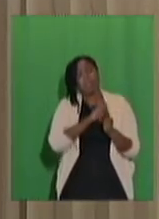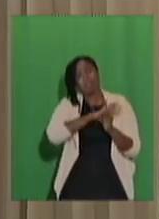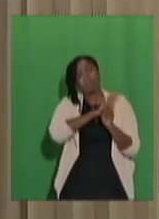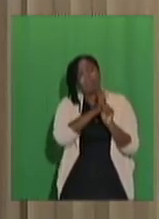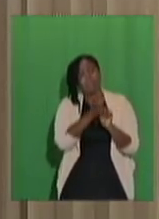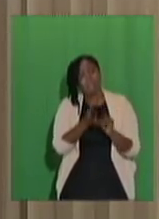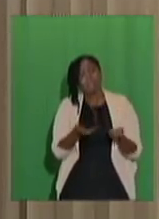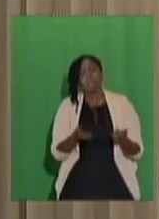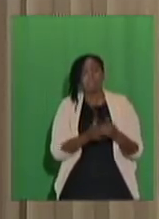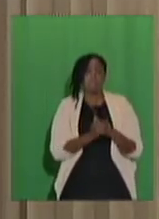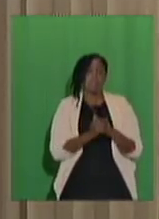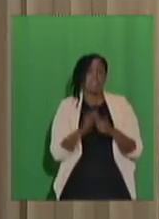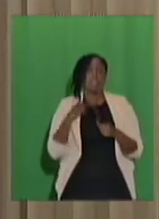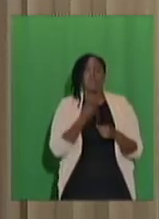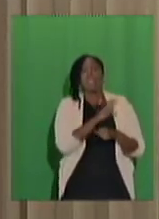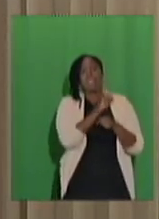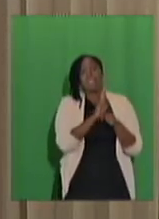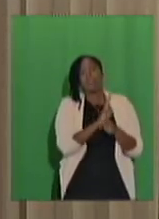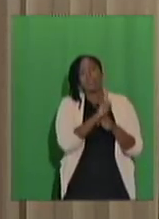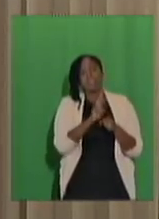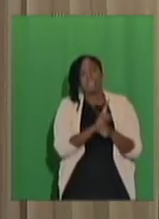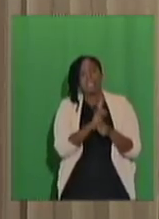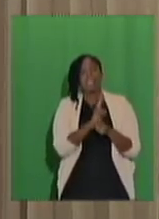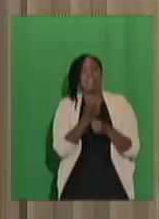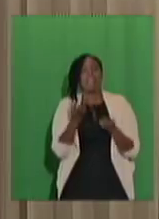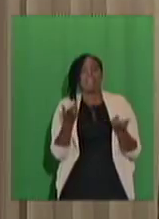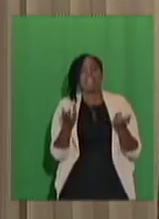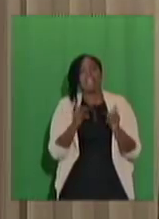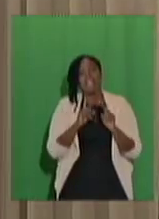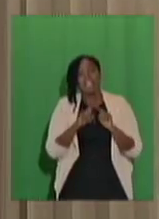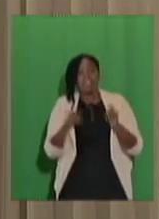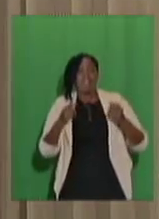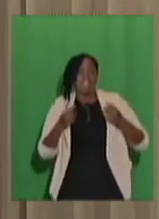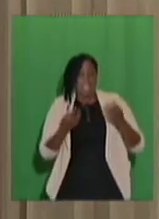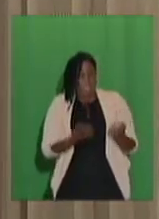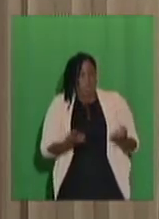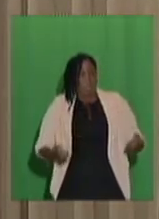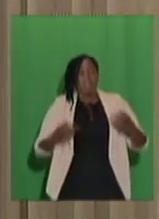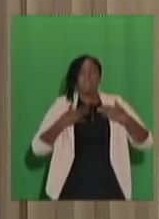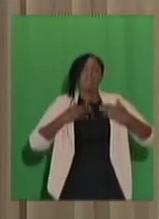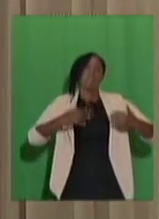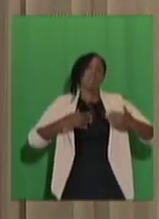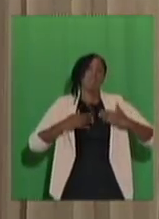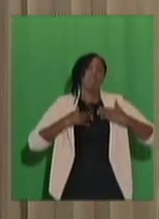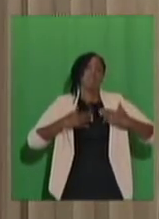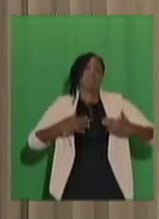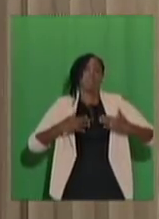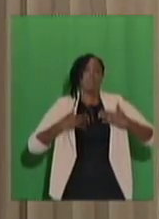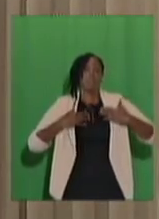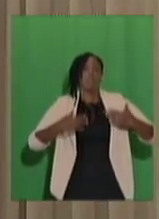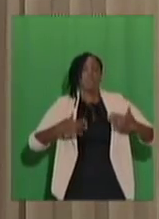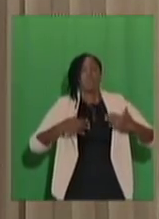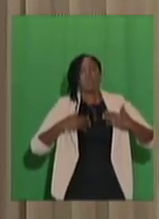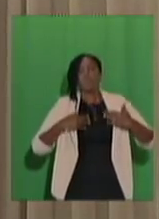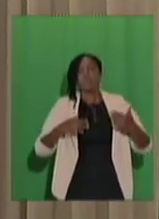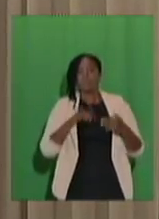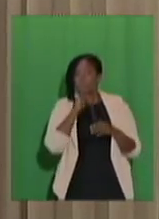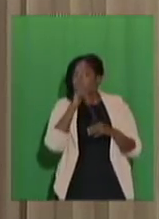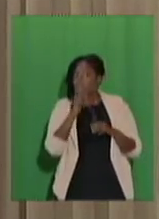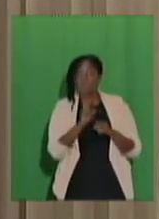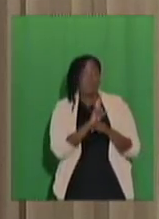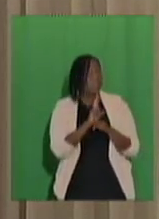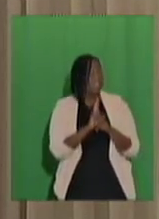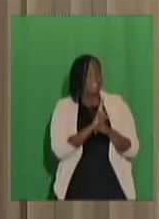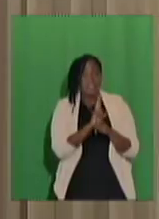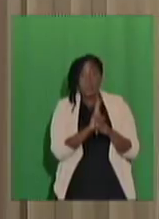treatment regimes. We're using ventilators, we're using ICU support if need be, but we are not going to use a medication